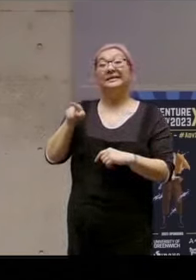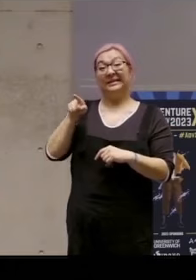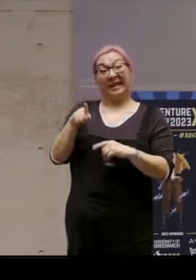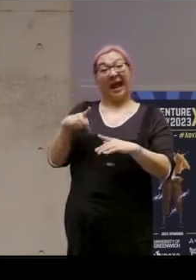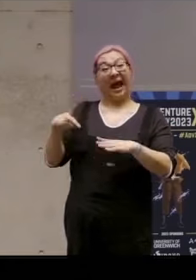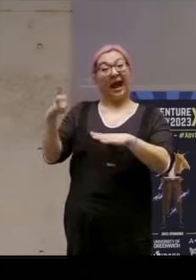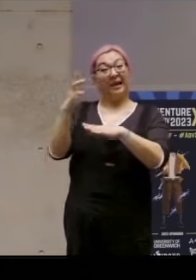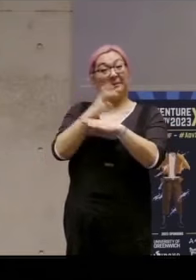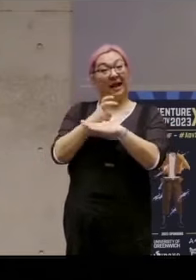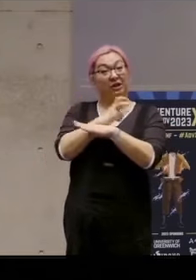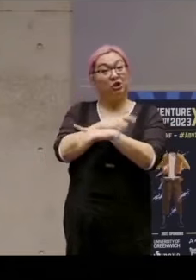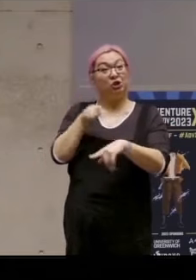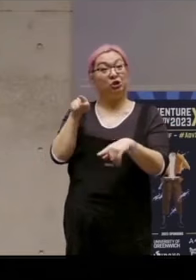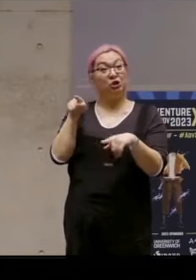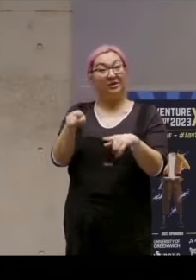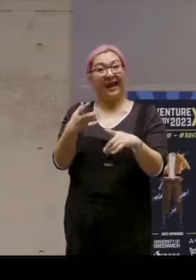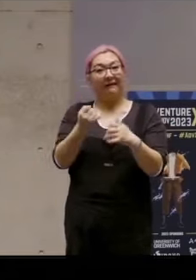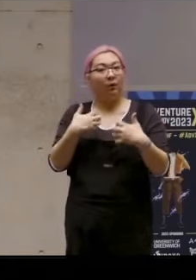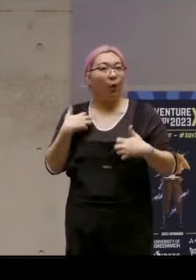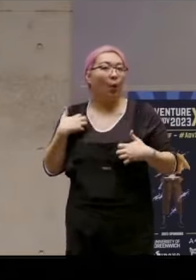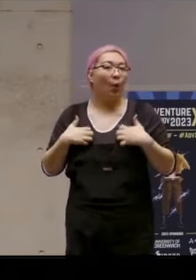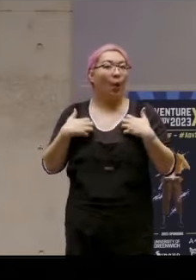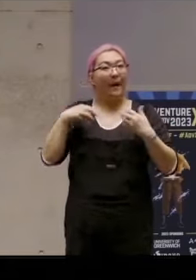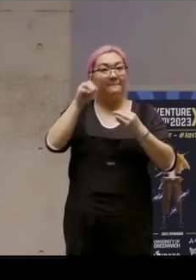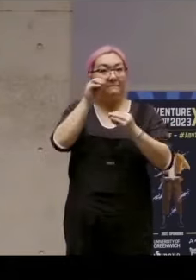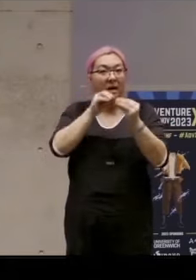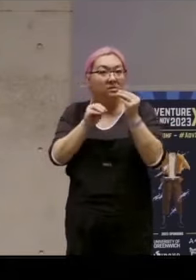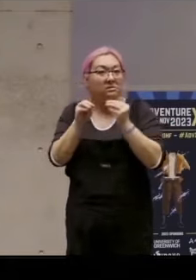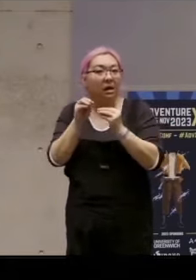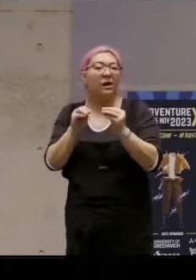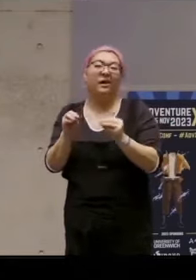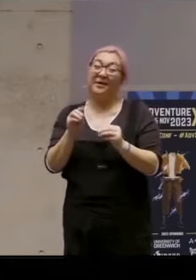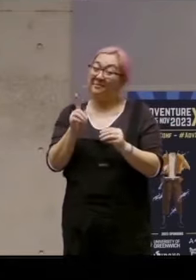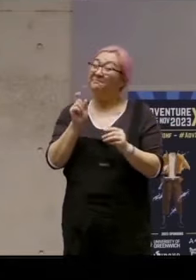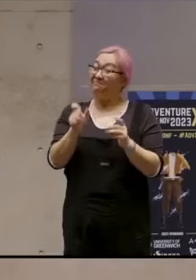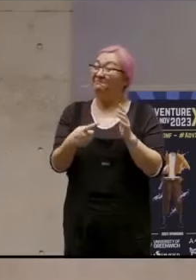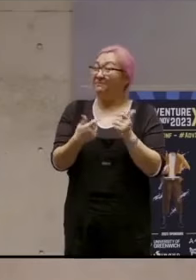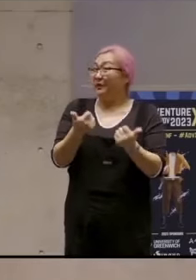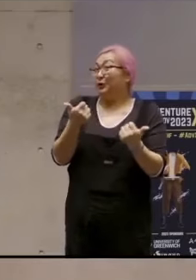and interesting puzzles, Galata deserves to be remembered.